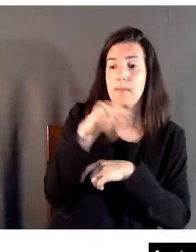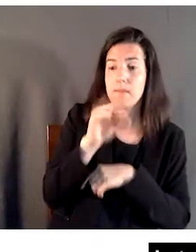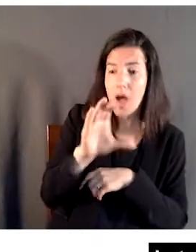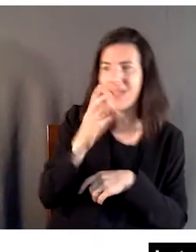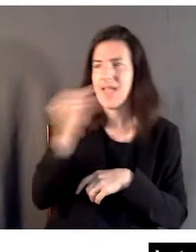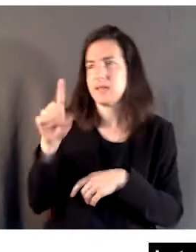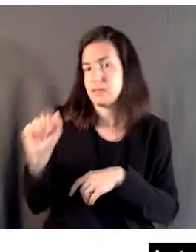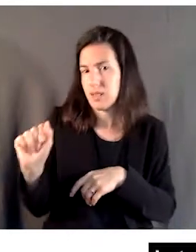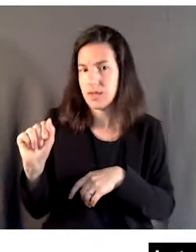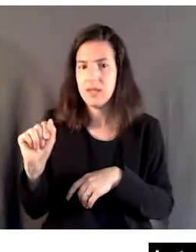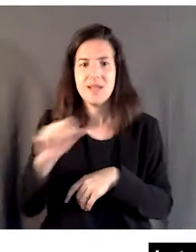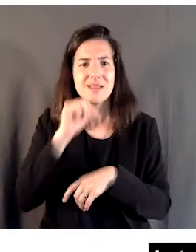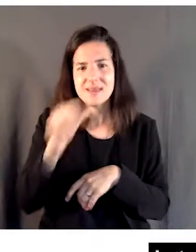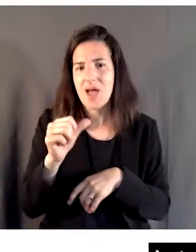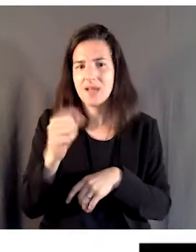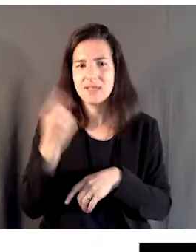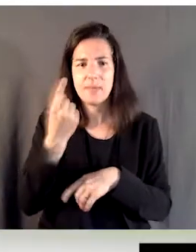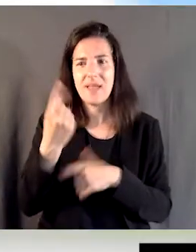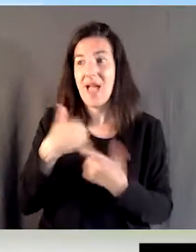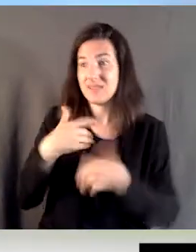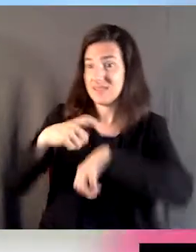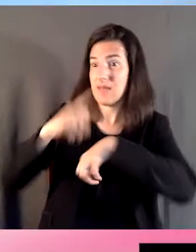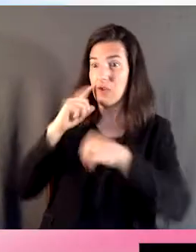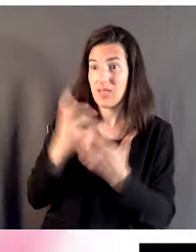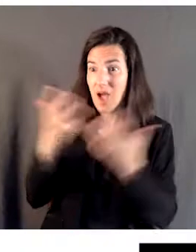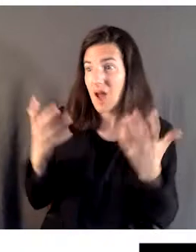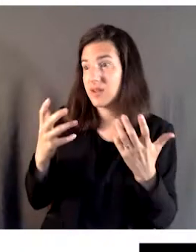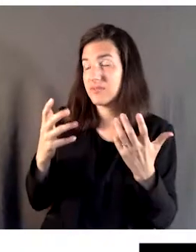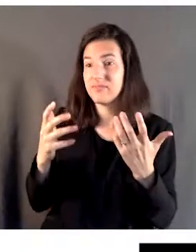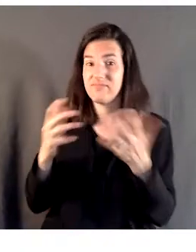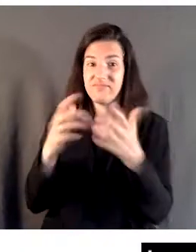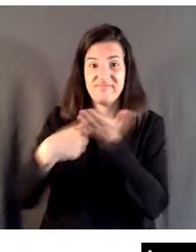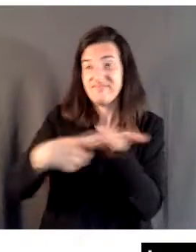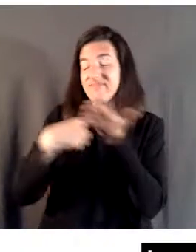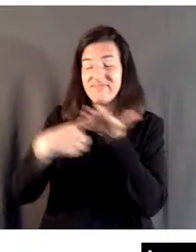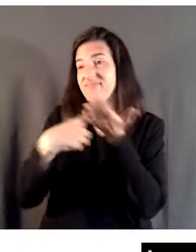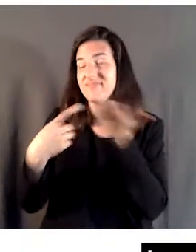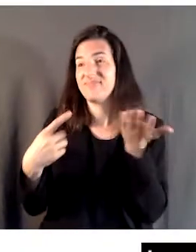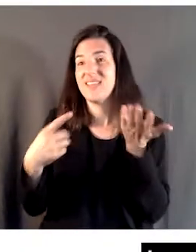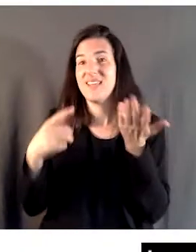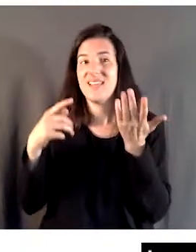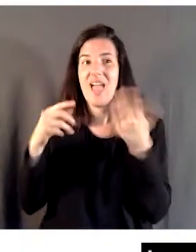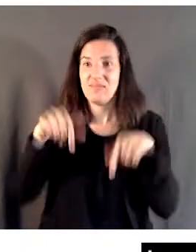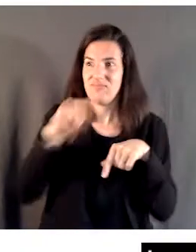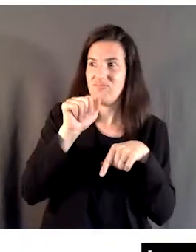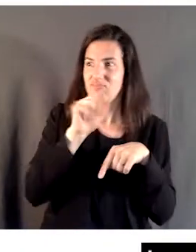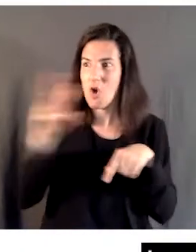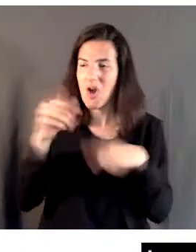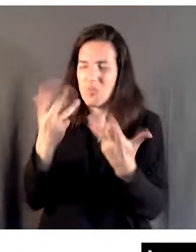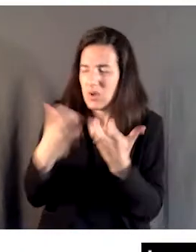get a lot of air. And this being National Accessibility Week, that's really why I wanted to talk to you, because I